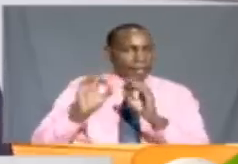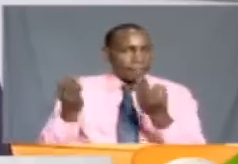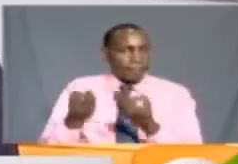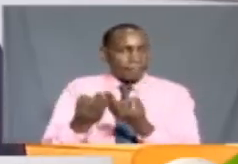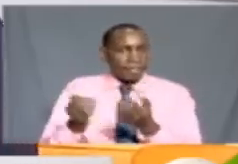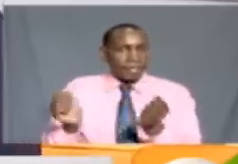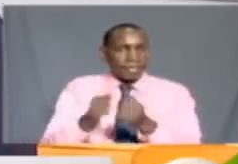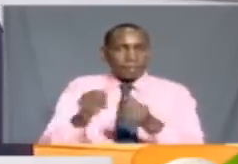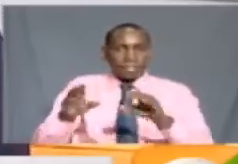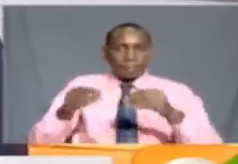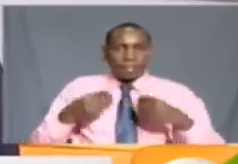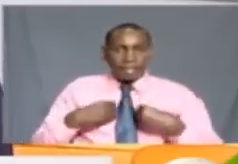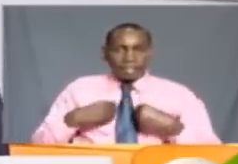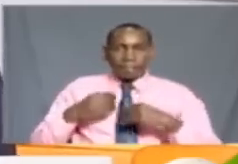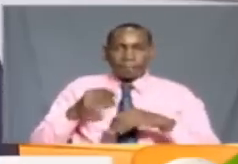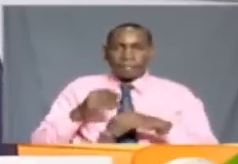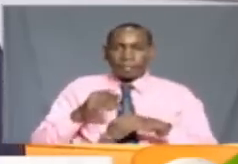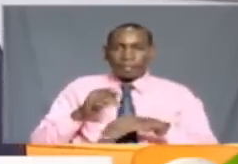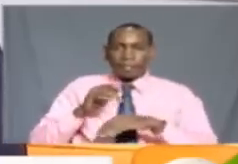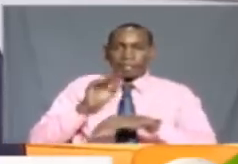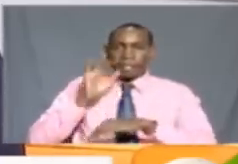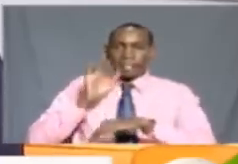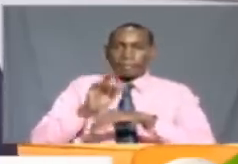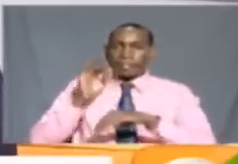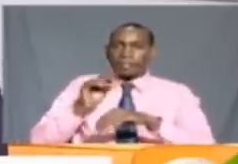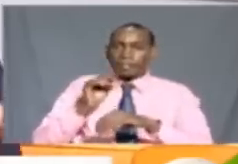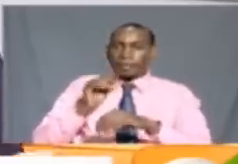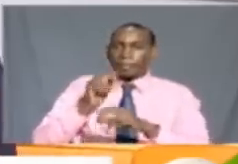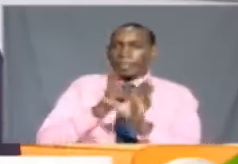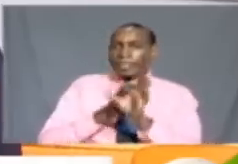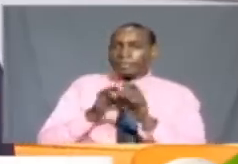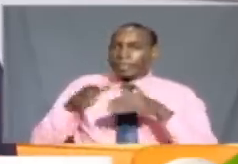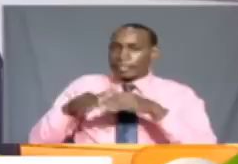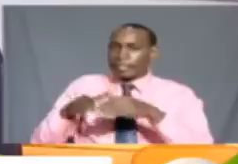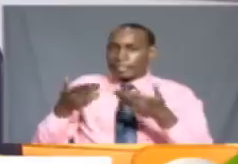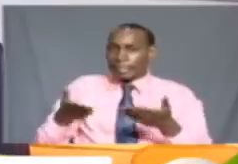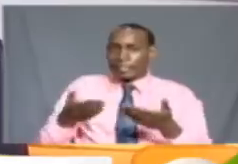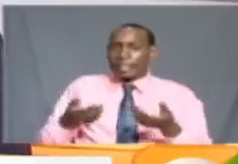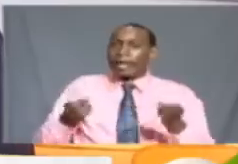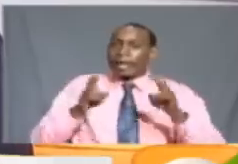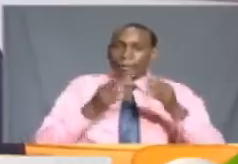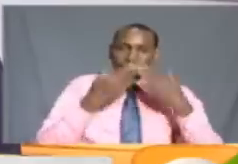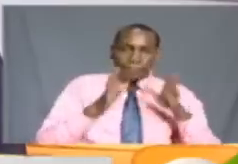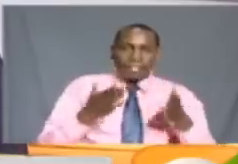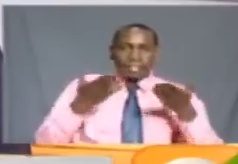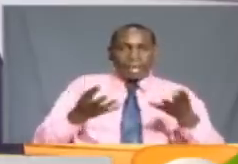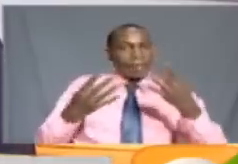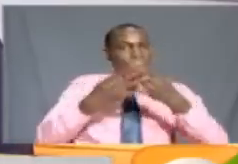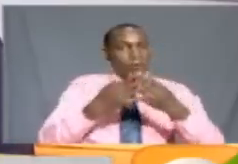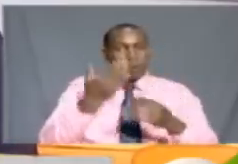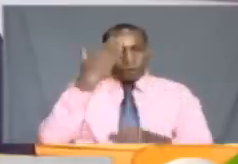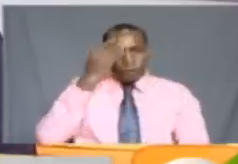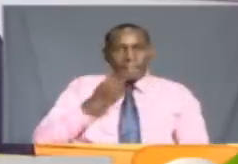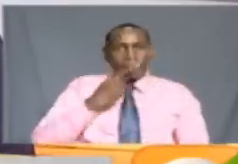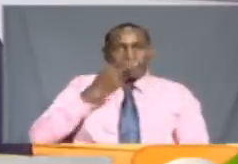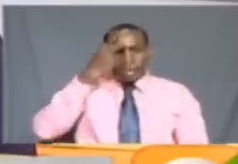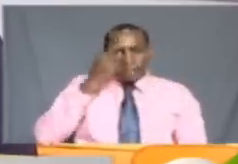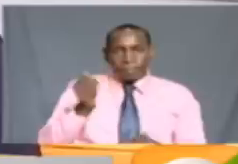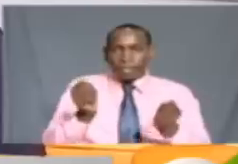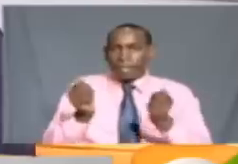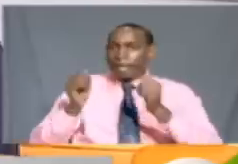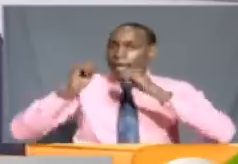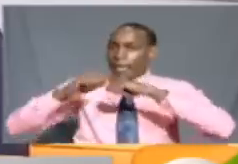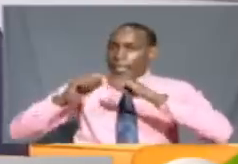with the consequences and responsibility of being having sex now. Yeah. But it happened. And now I'm here because our parents could not actually